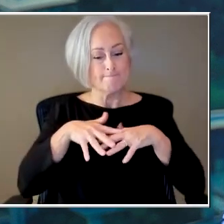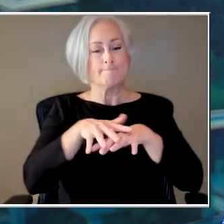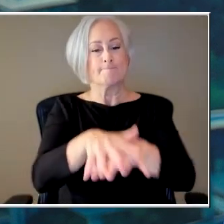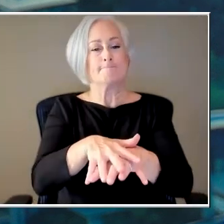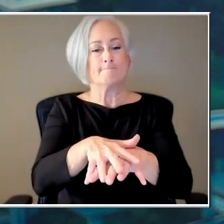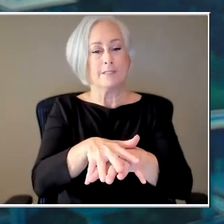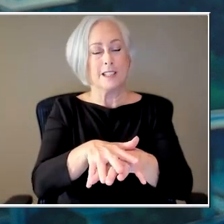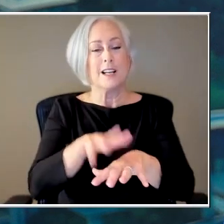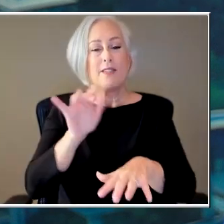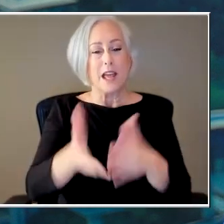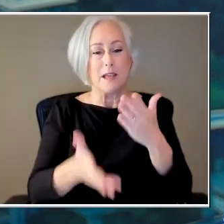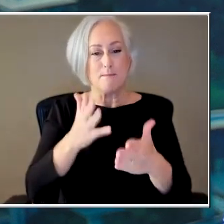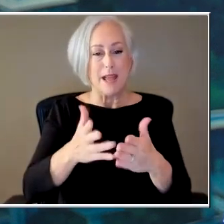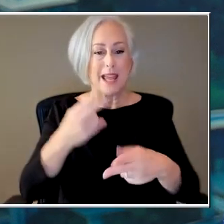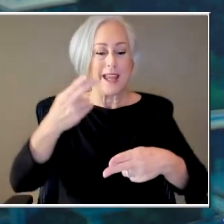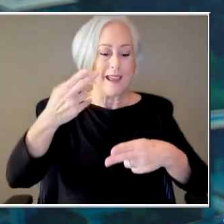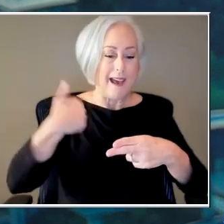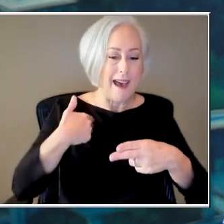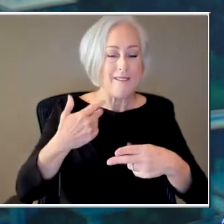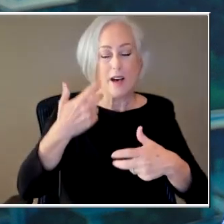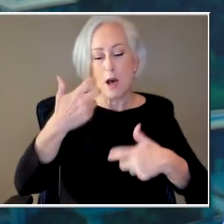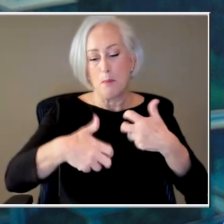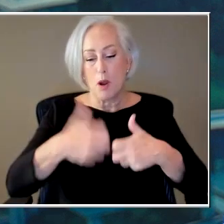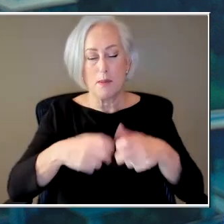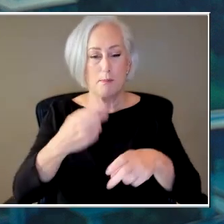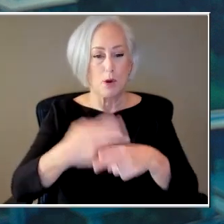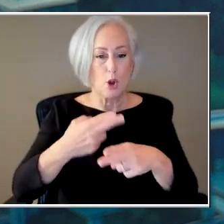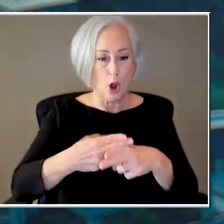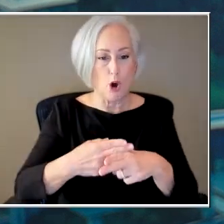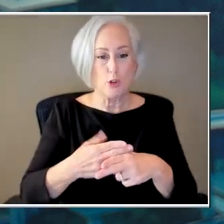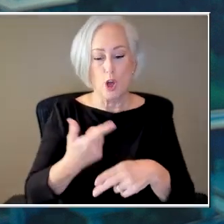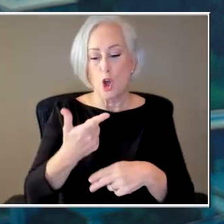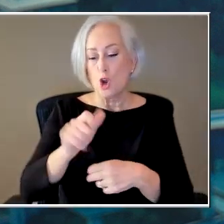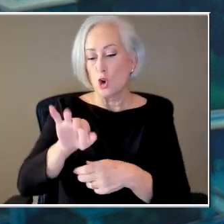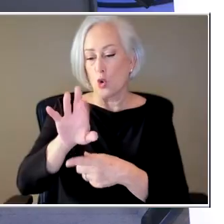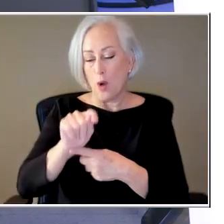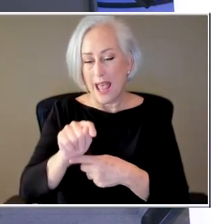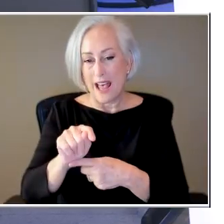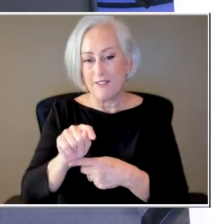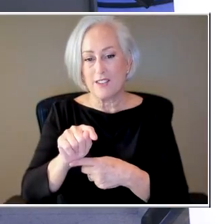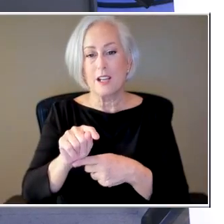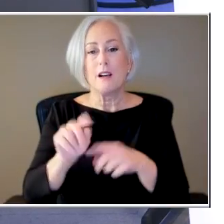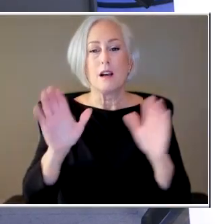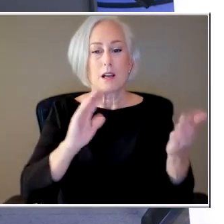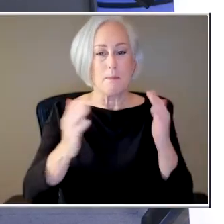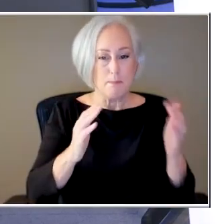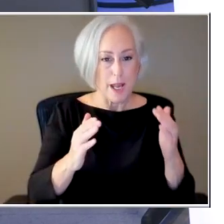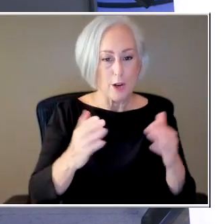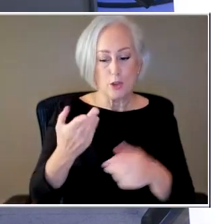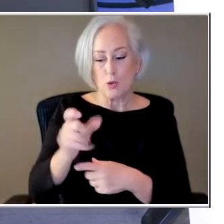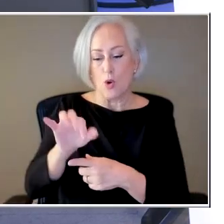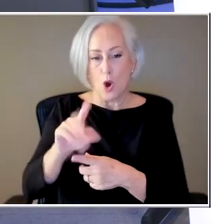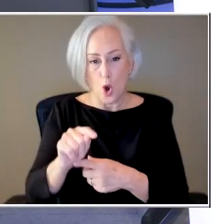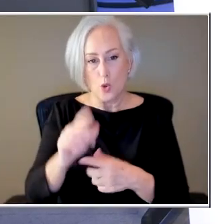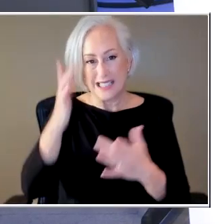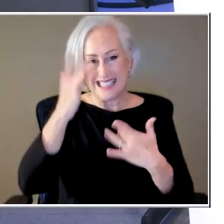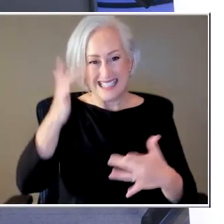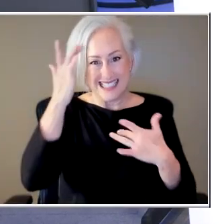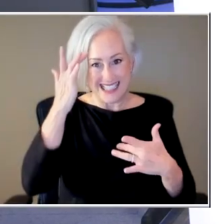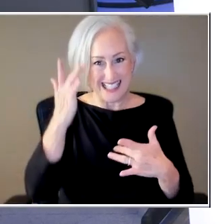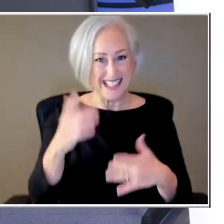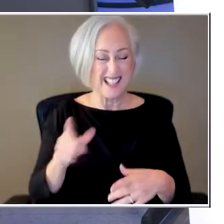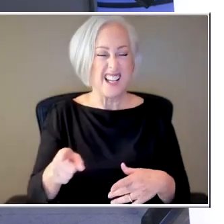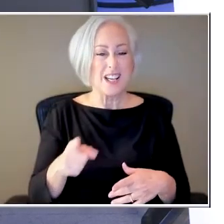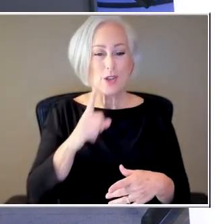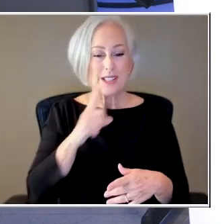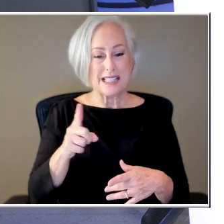graft versus host disease, which is a common complication after these transplants. I like it, feisty. That's what you call it. When we get a little older, you call us feisty.